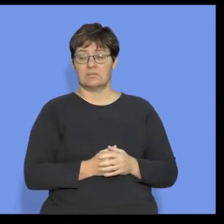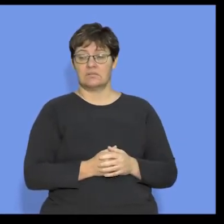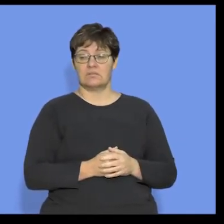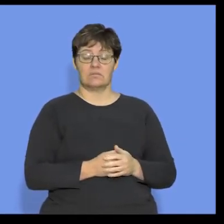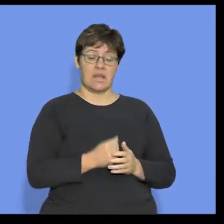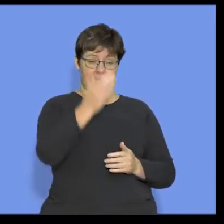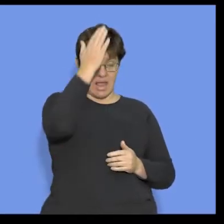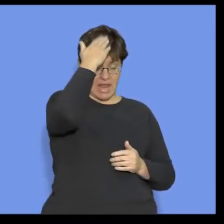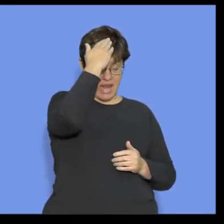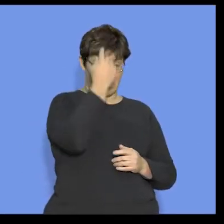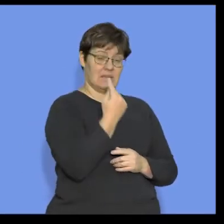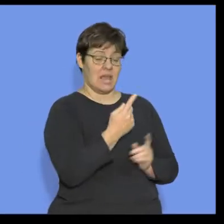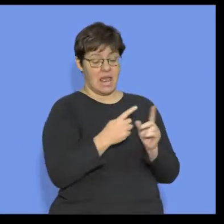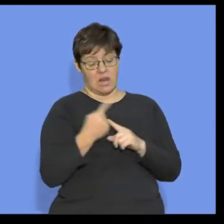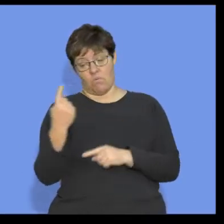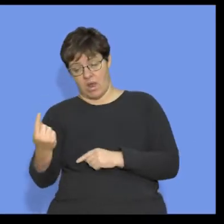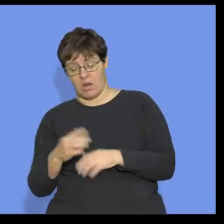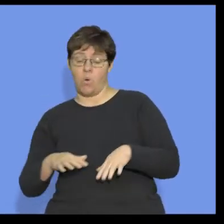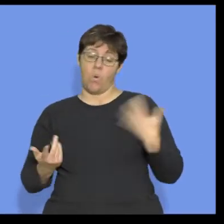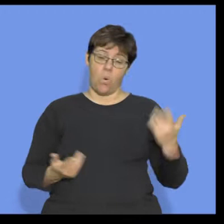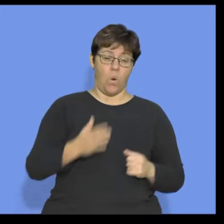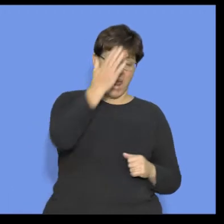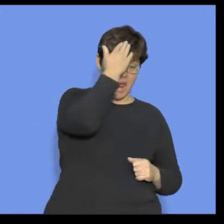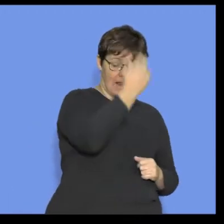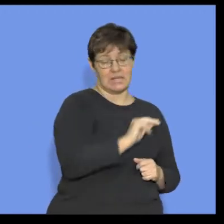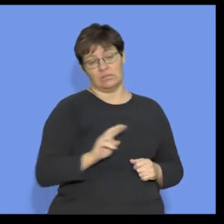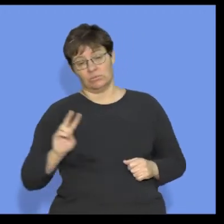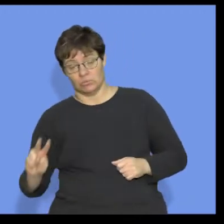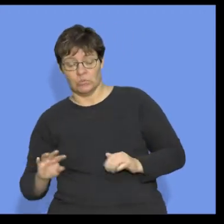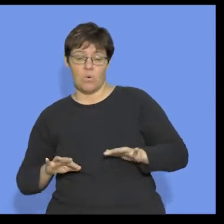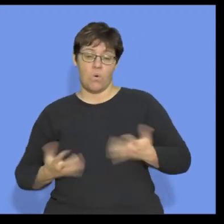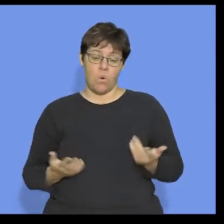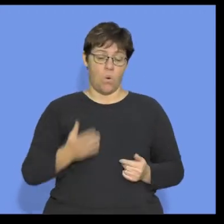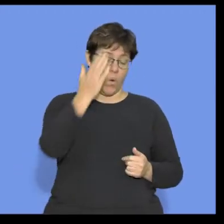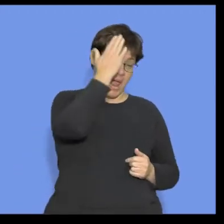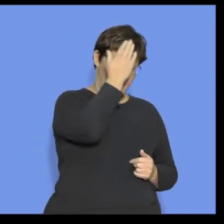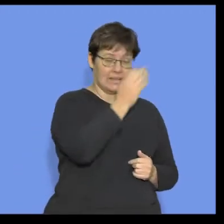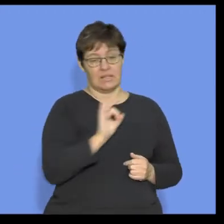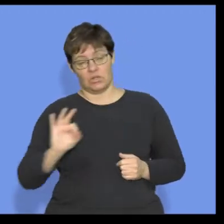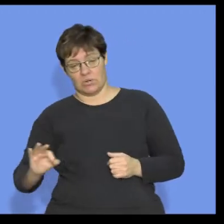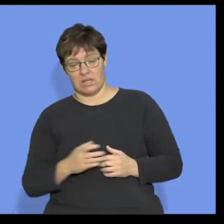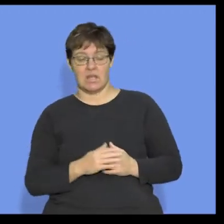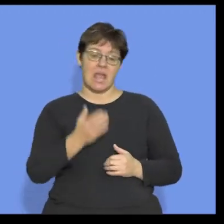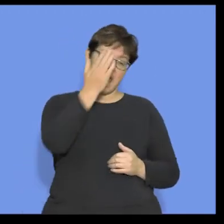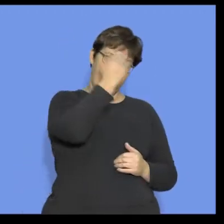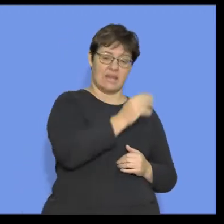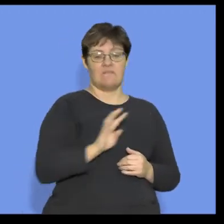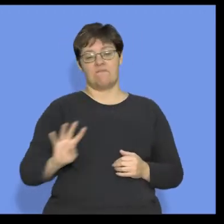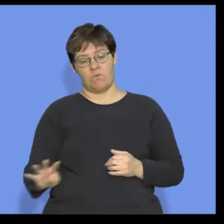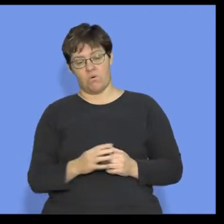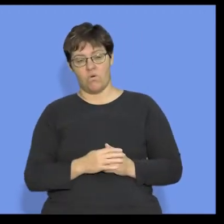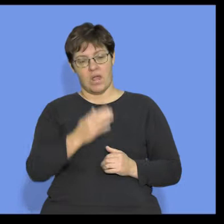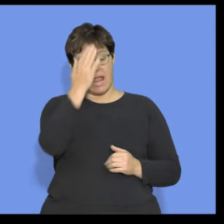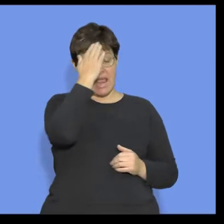be head 1, which can occur, head 2, head 3,